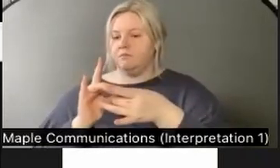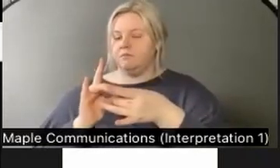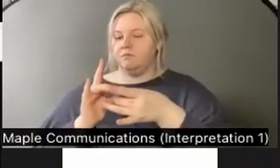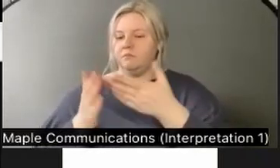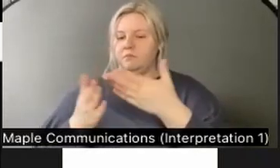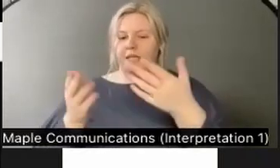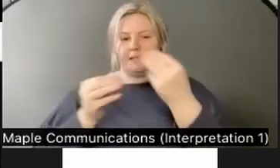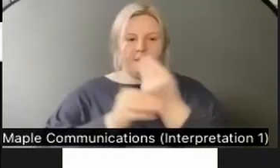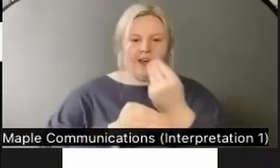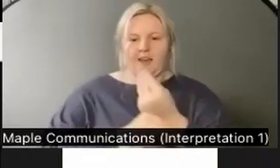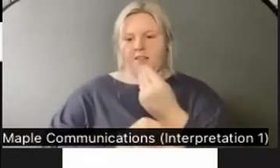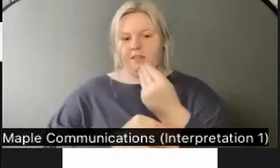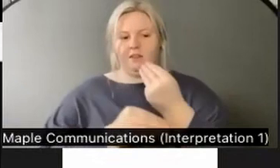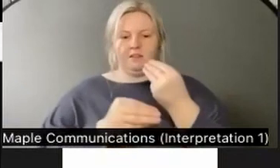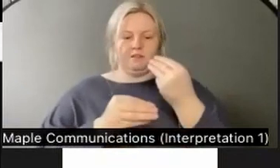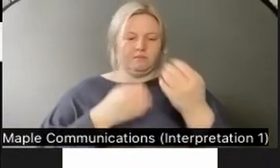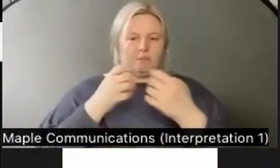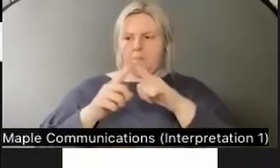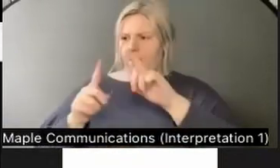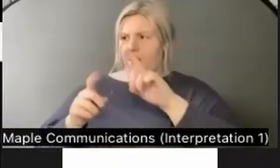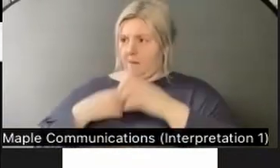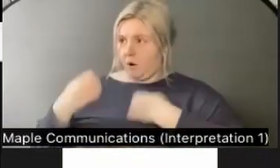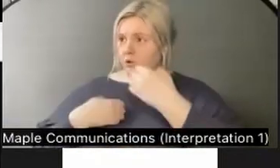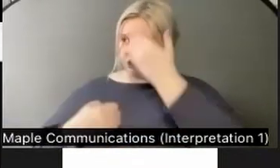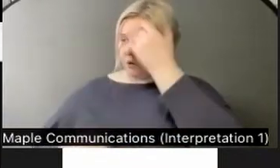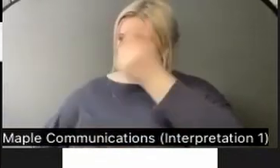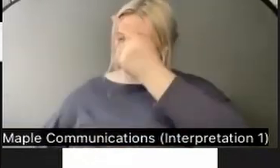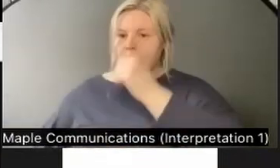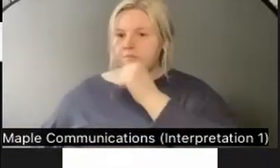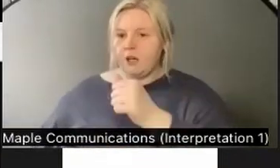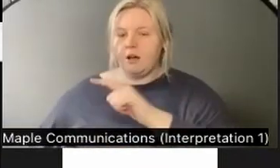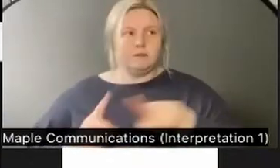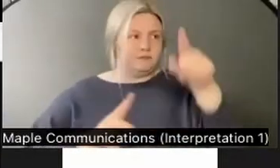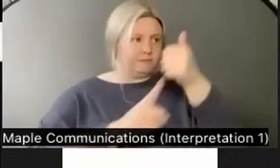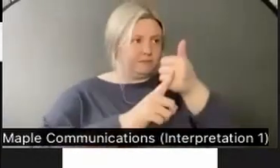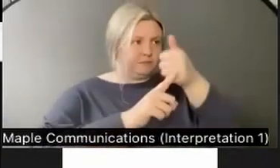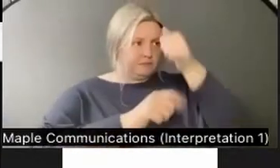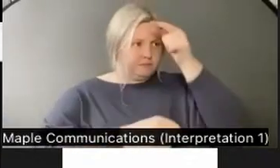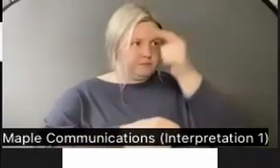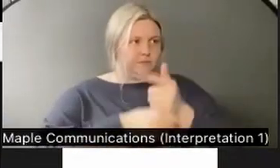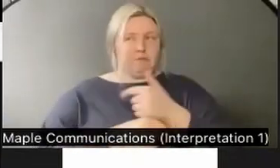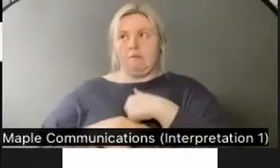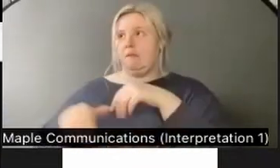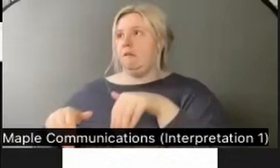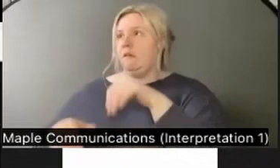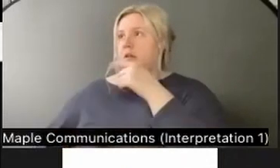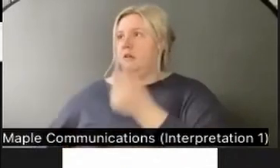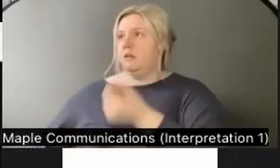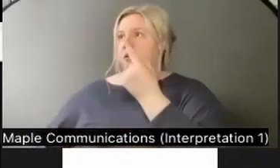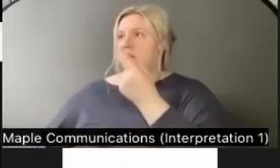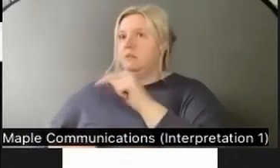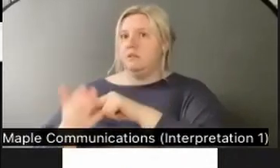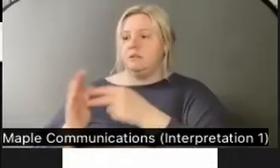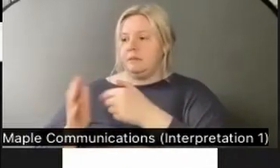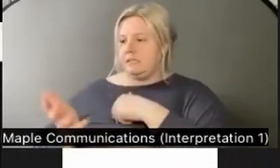now, my poor brother, with all the tranquility of a deer caught in headlights, was compelled to relay the